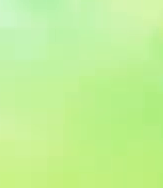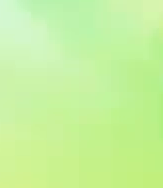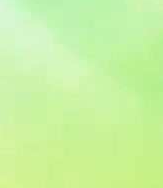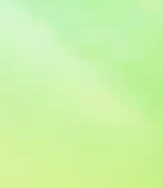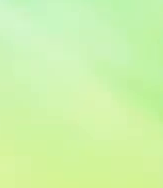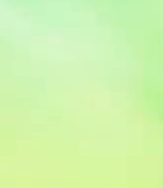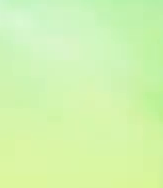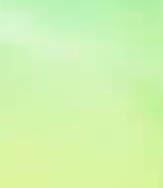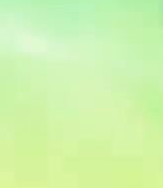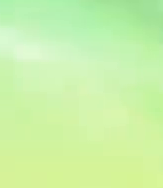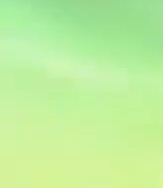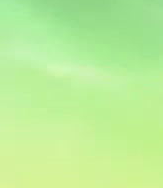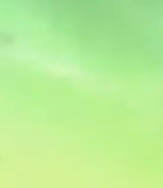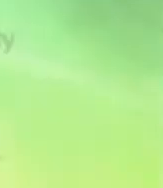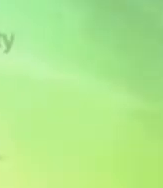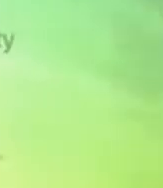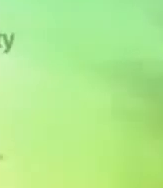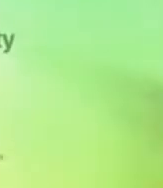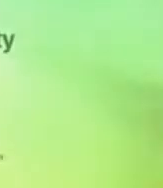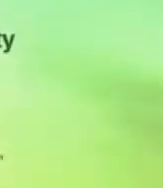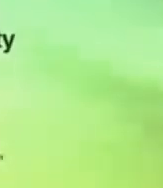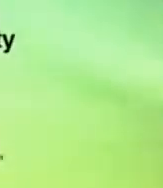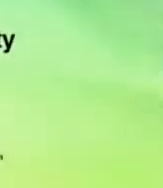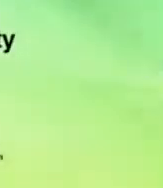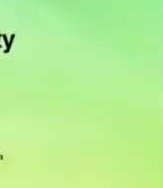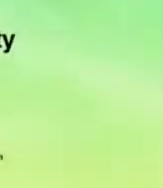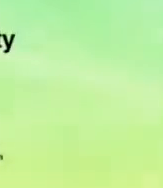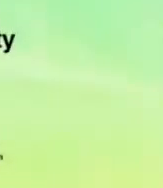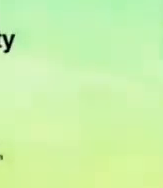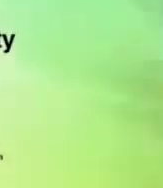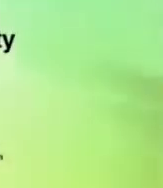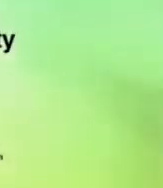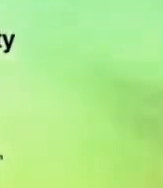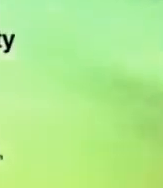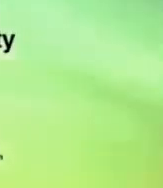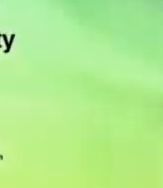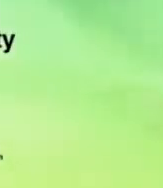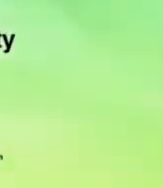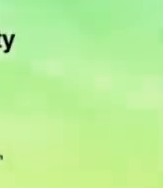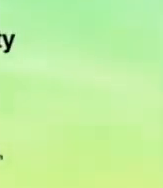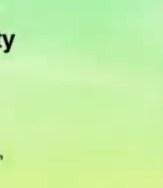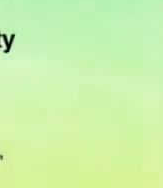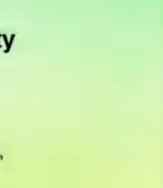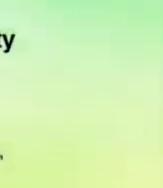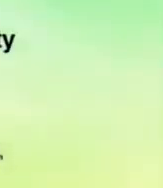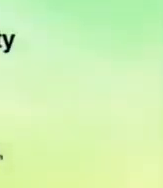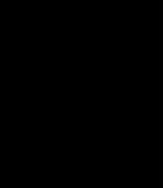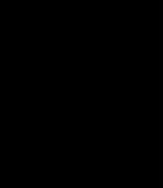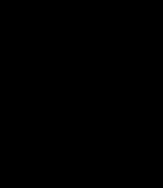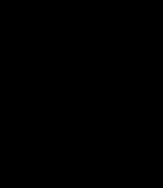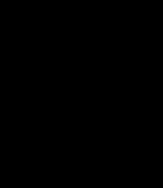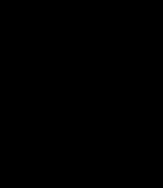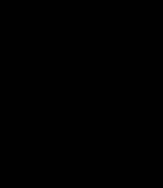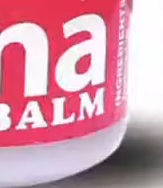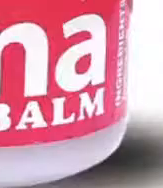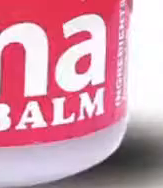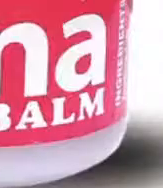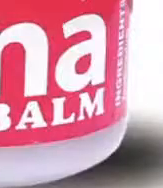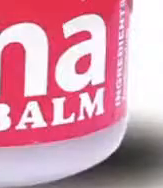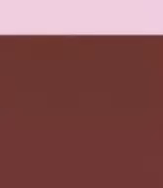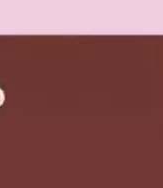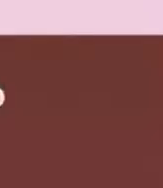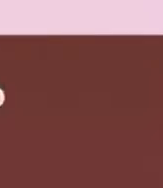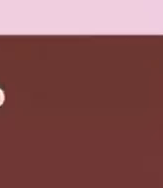alive. This road safety education is brought to you by the National Road Safety Authority.